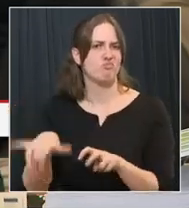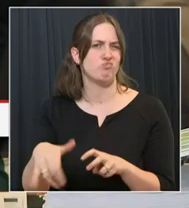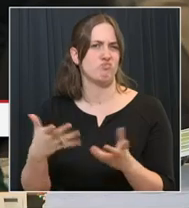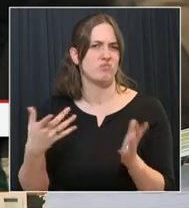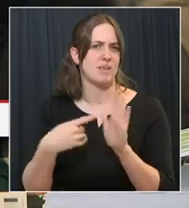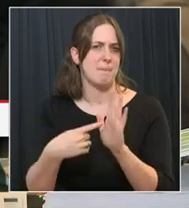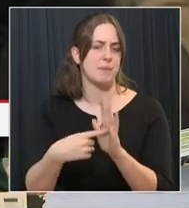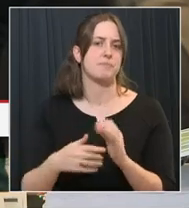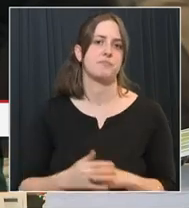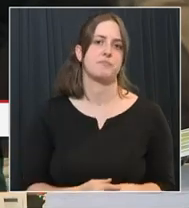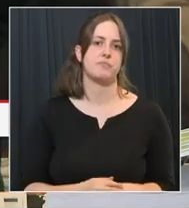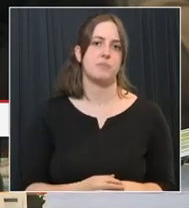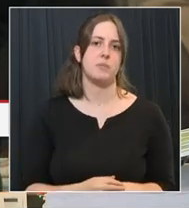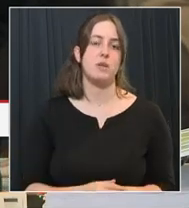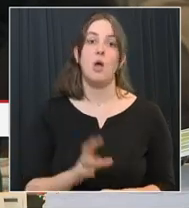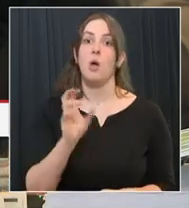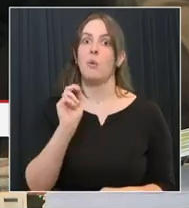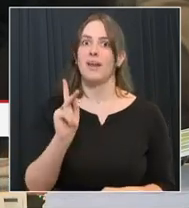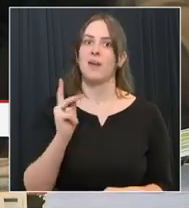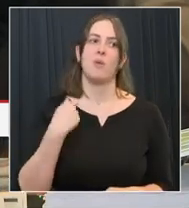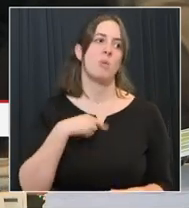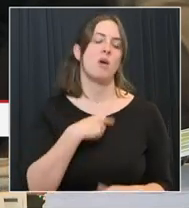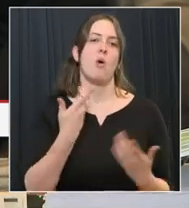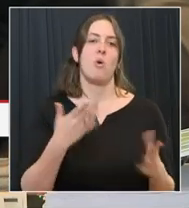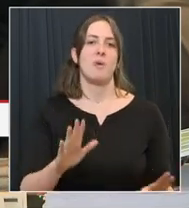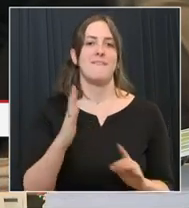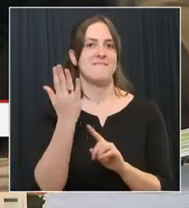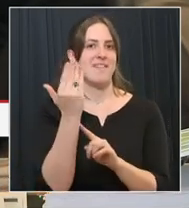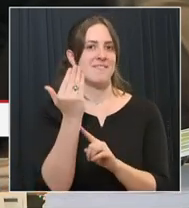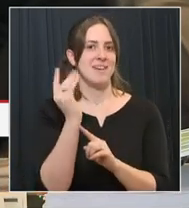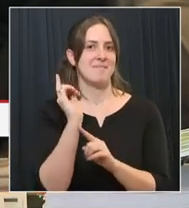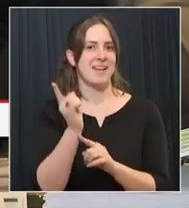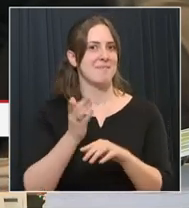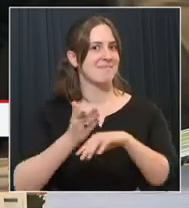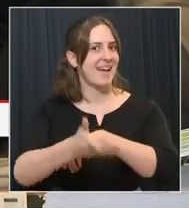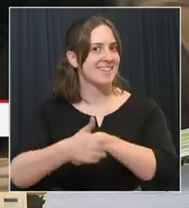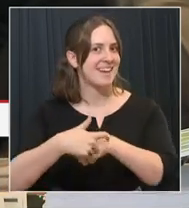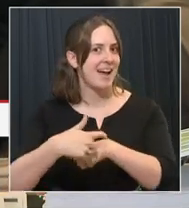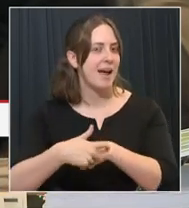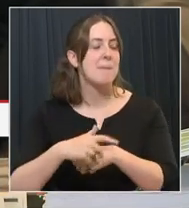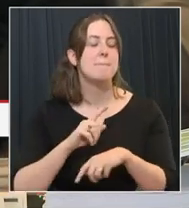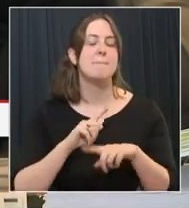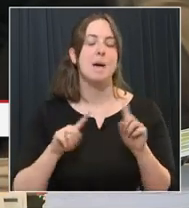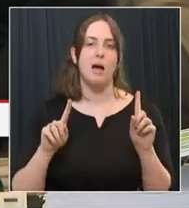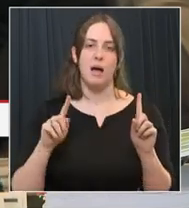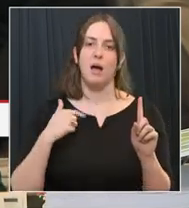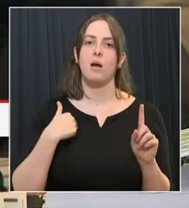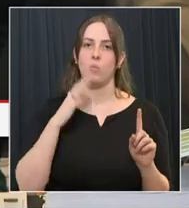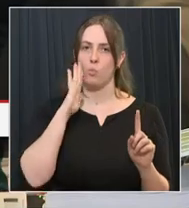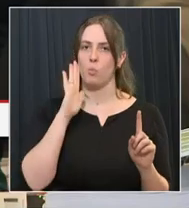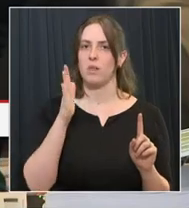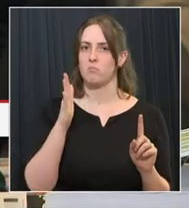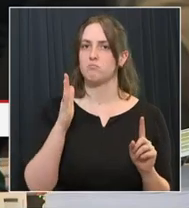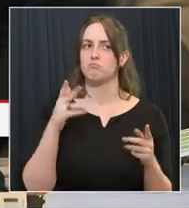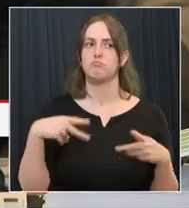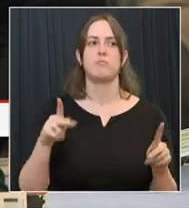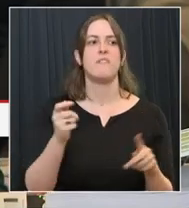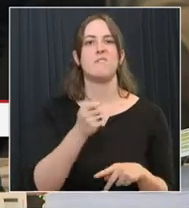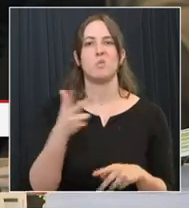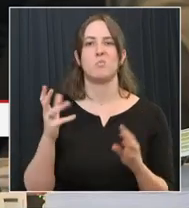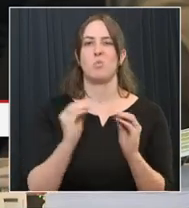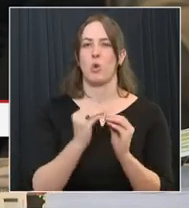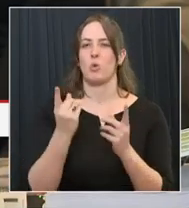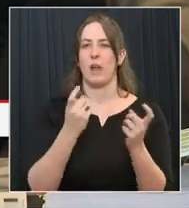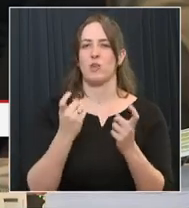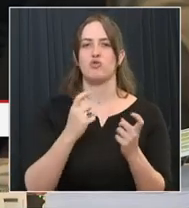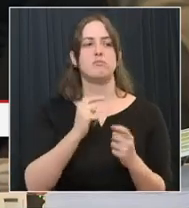Okay, and I note that we're 15 minutes past our time, but I'll take a few more. And you haven't asked yet.